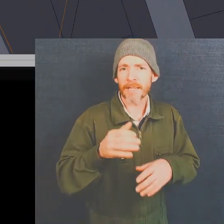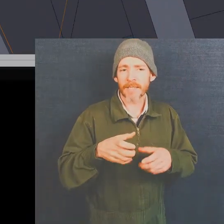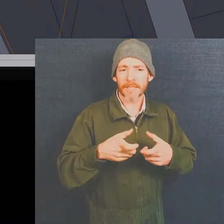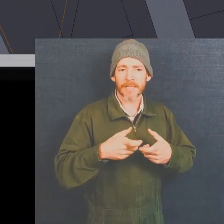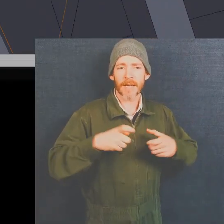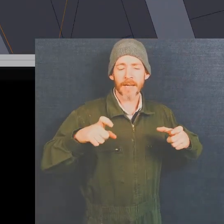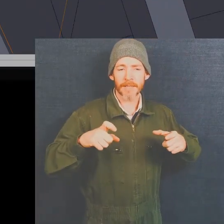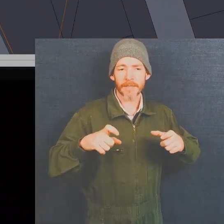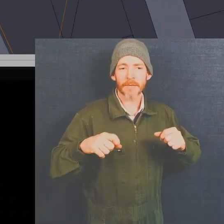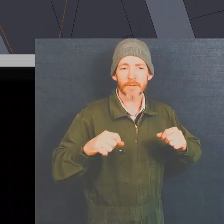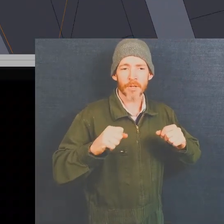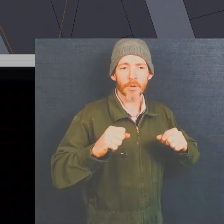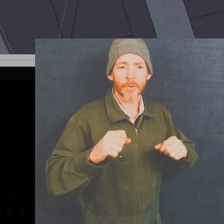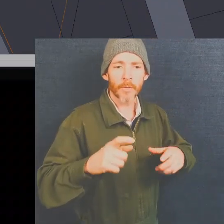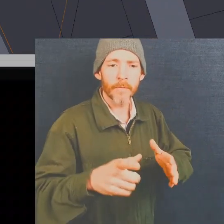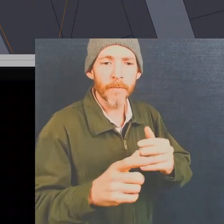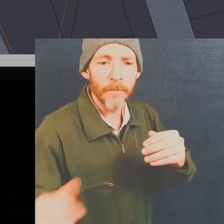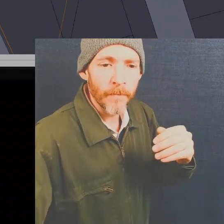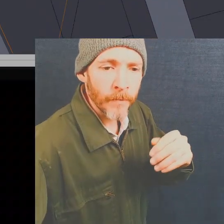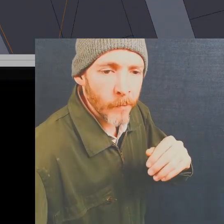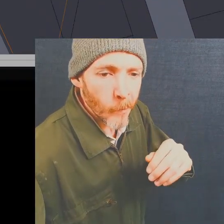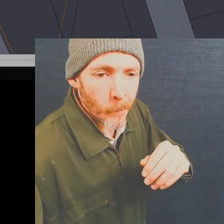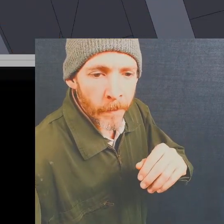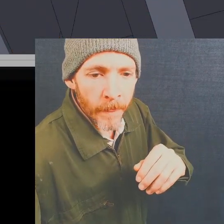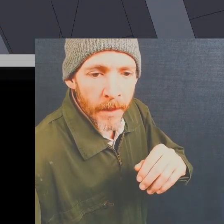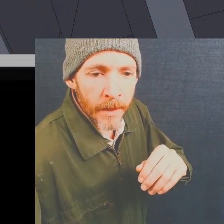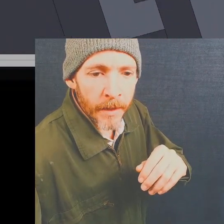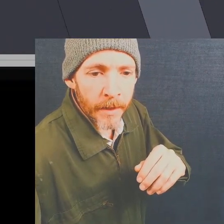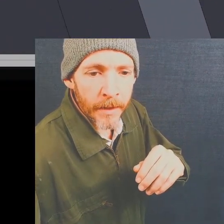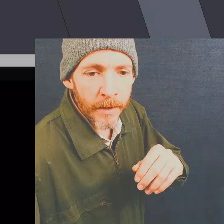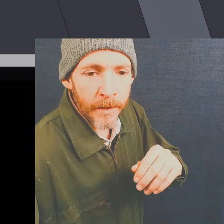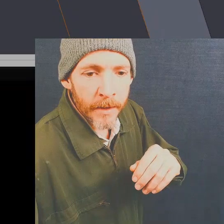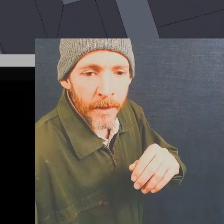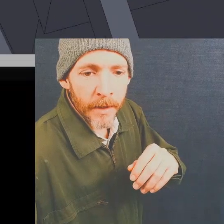That's that size. So